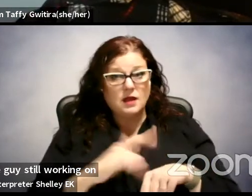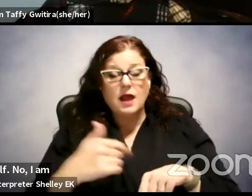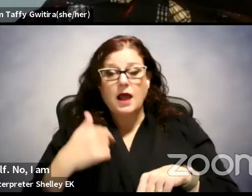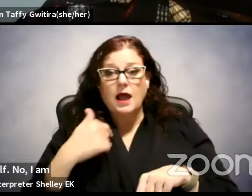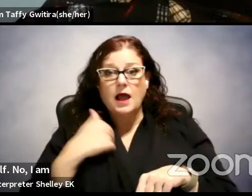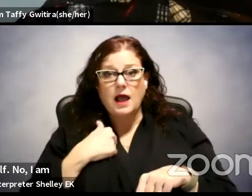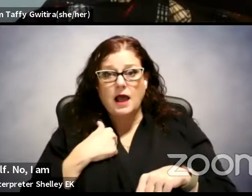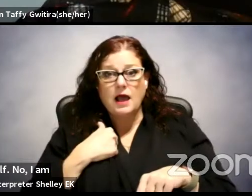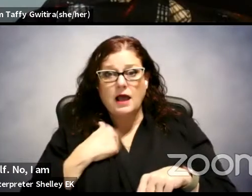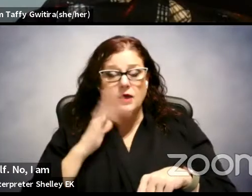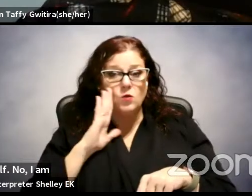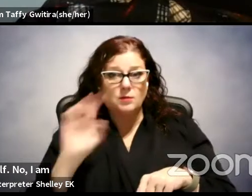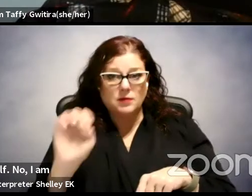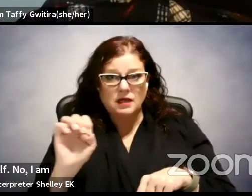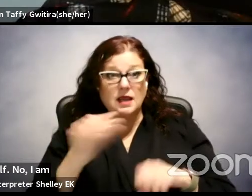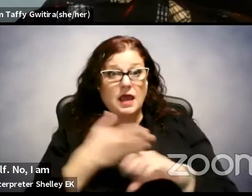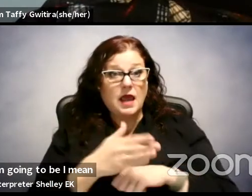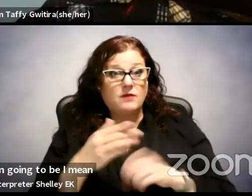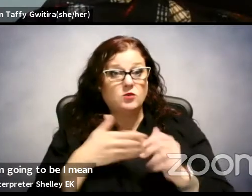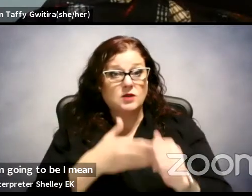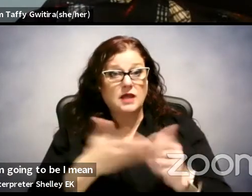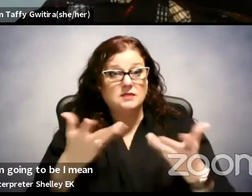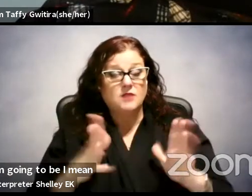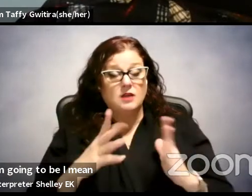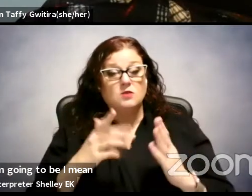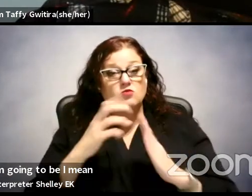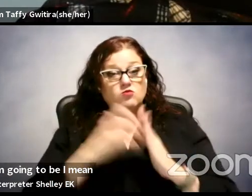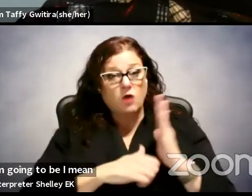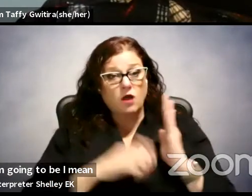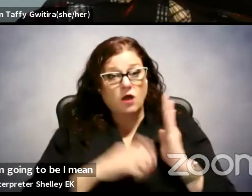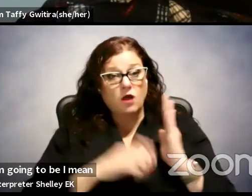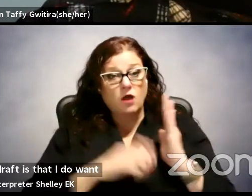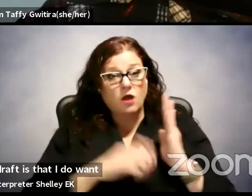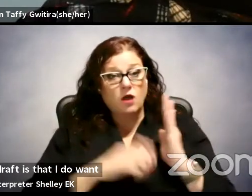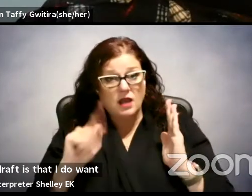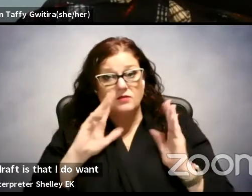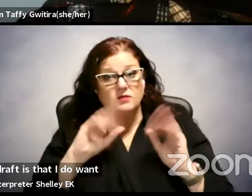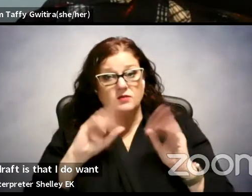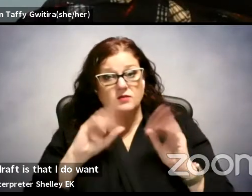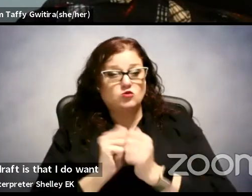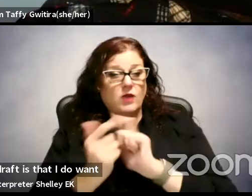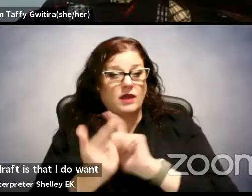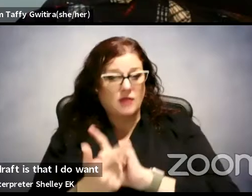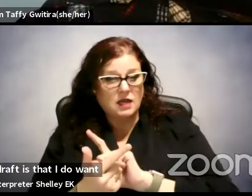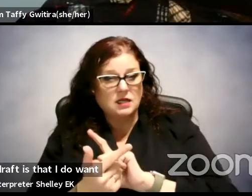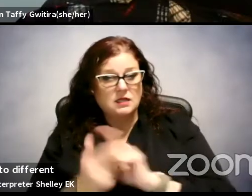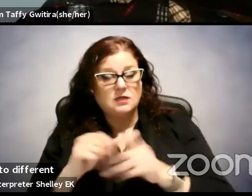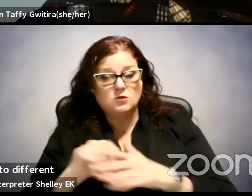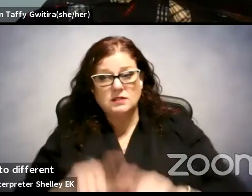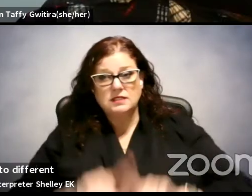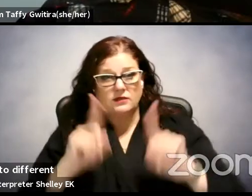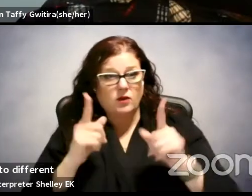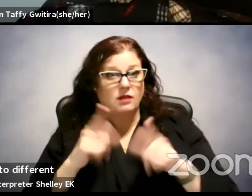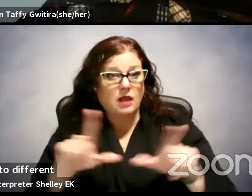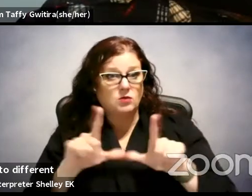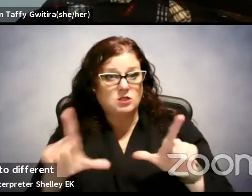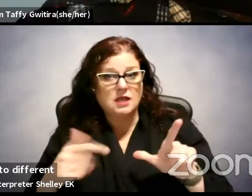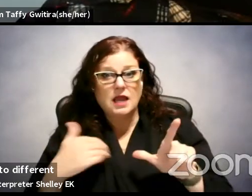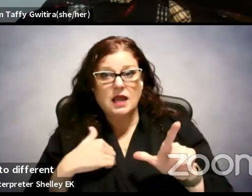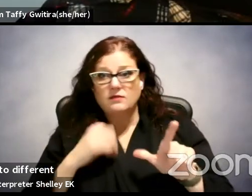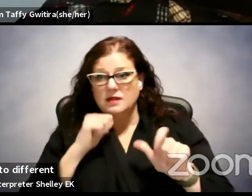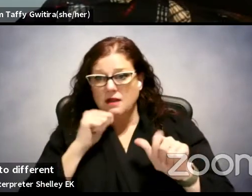am going to be, I mean, once the guide's done, the rough draft is done, I do want it to get it translated into different languages. I have